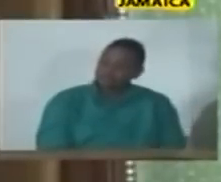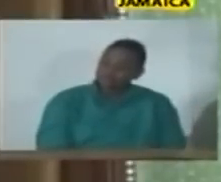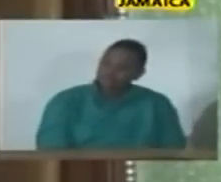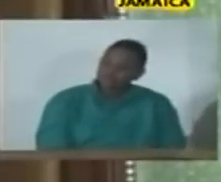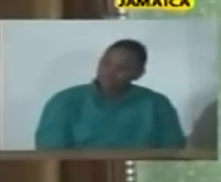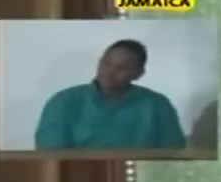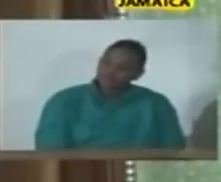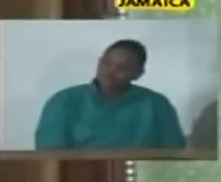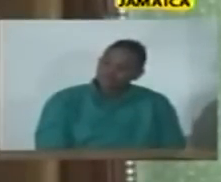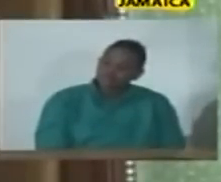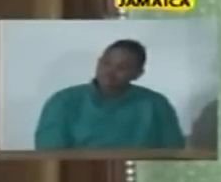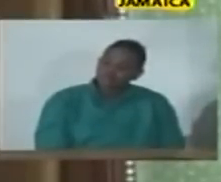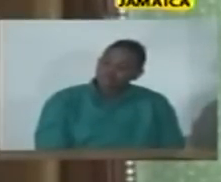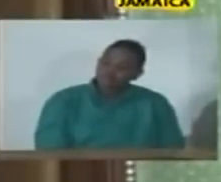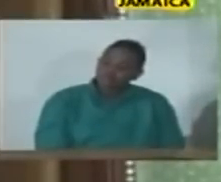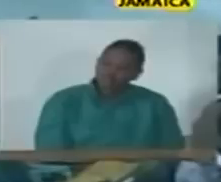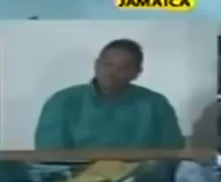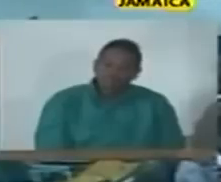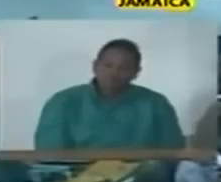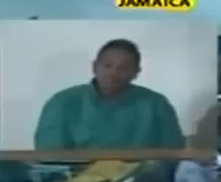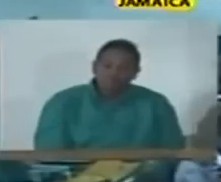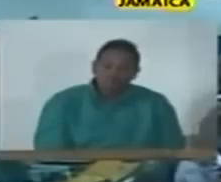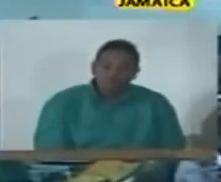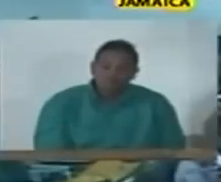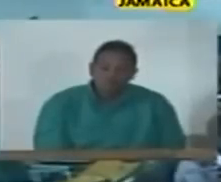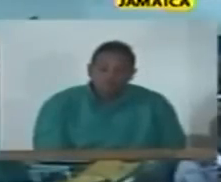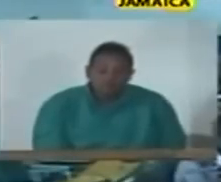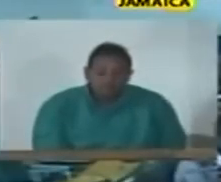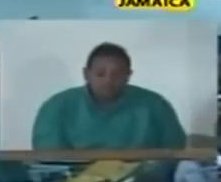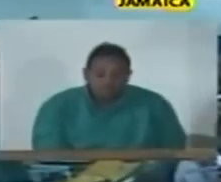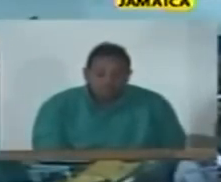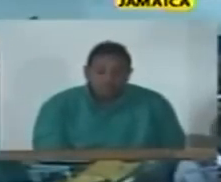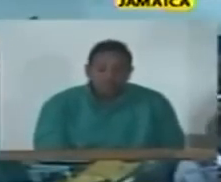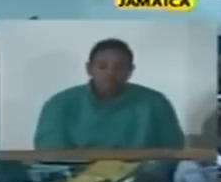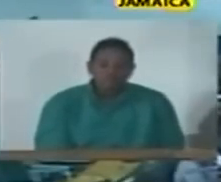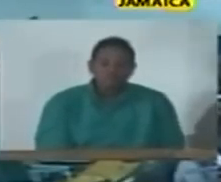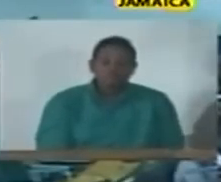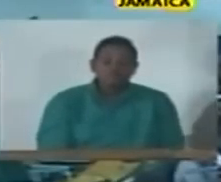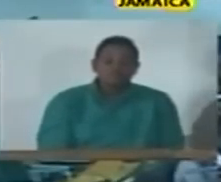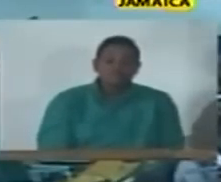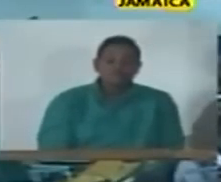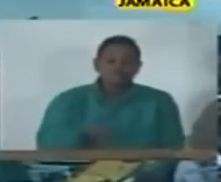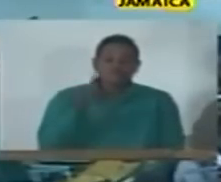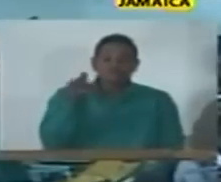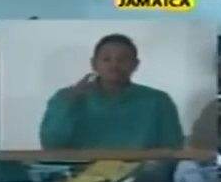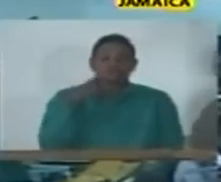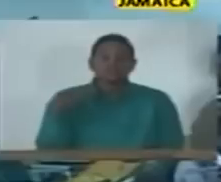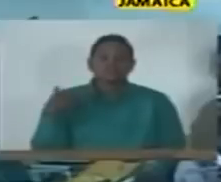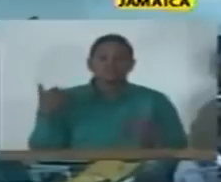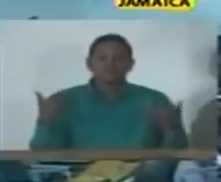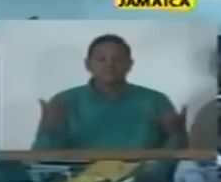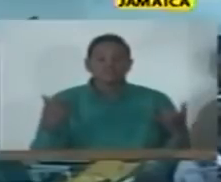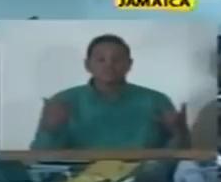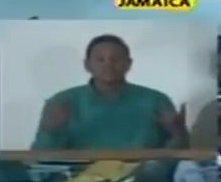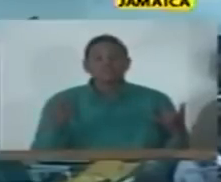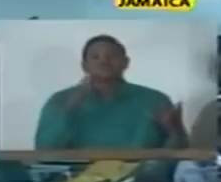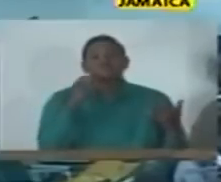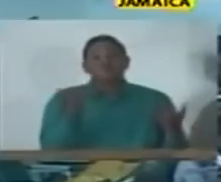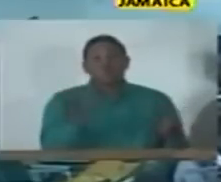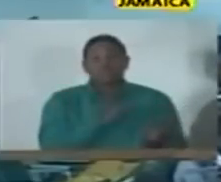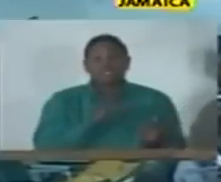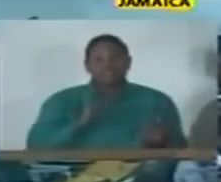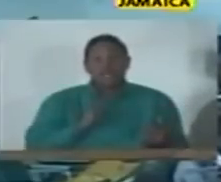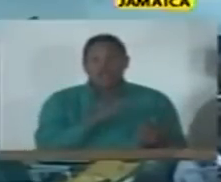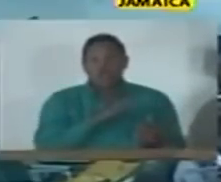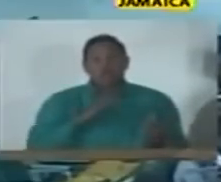I am aware, Madam Clerk. The question is, and I shall now resolve the Senate